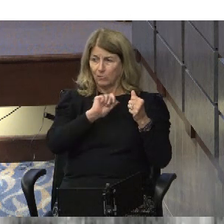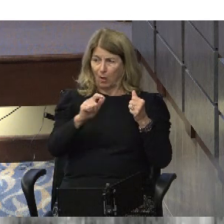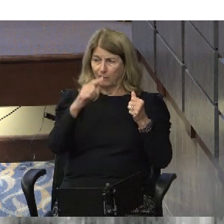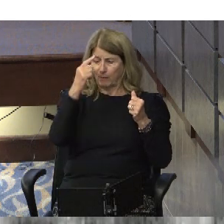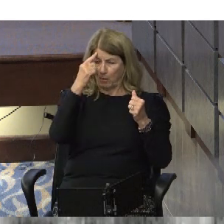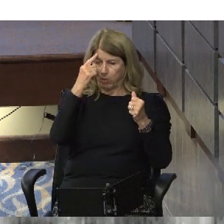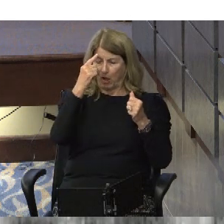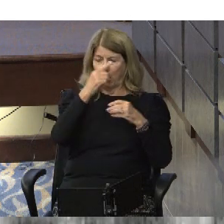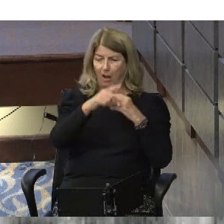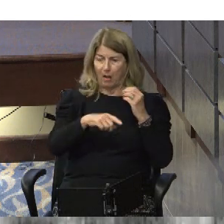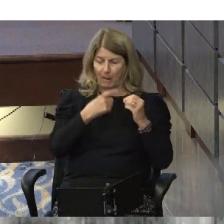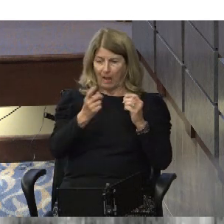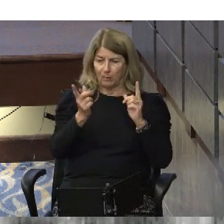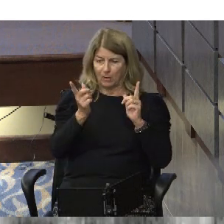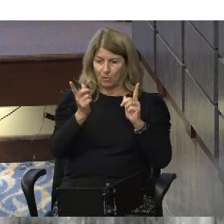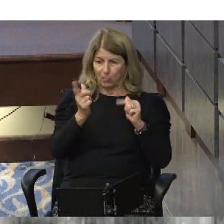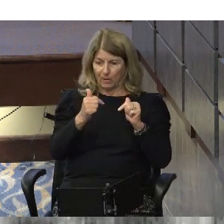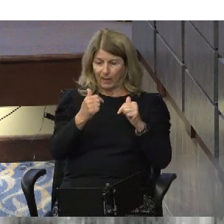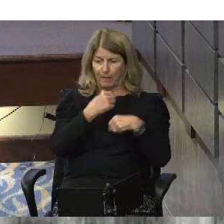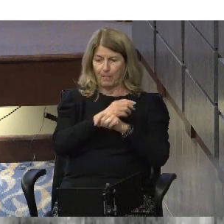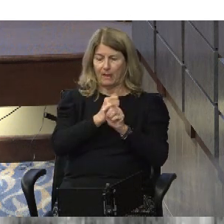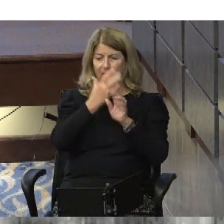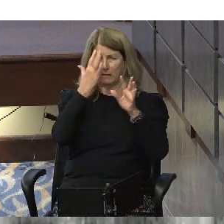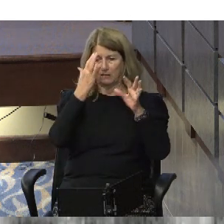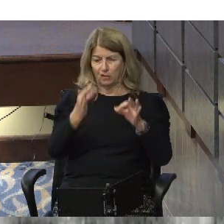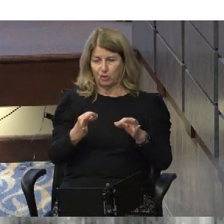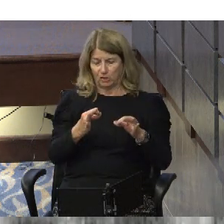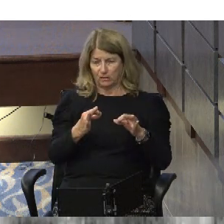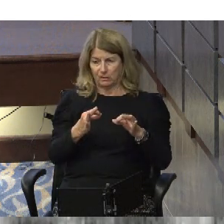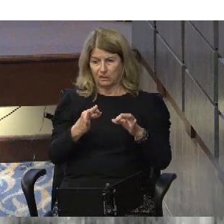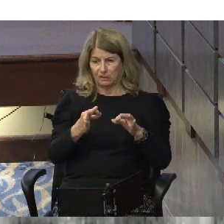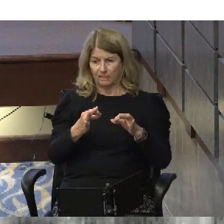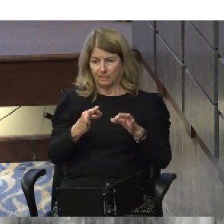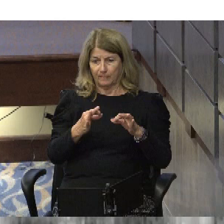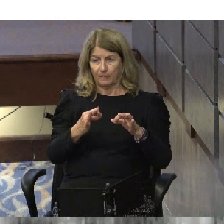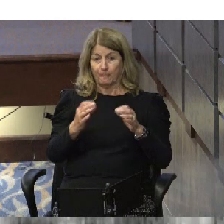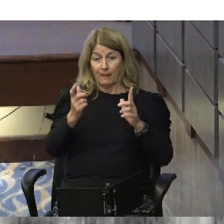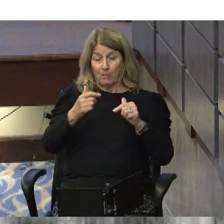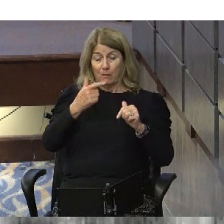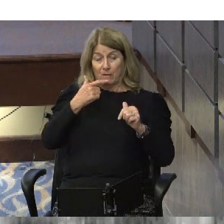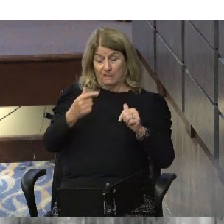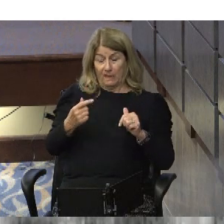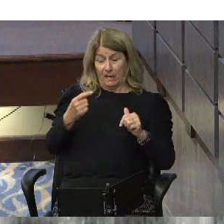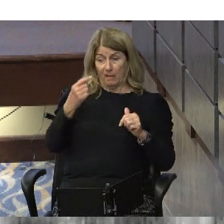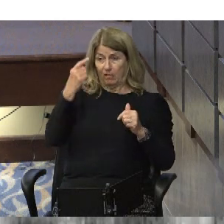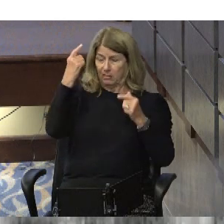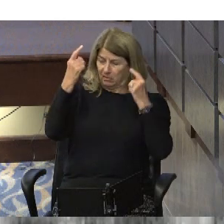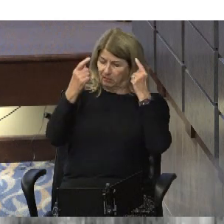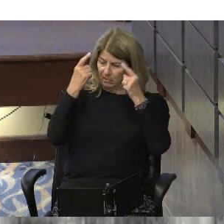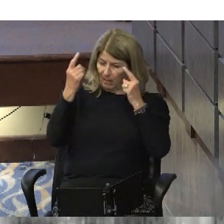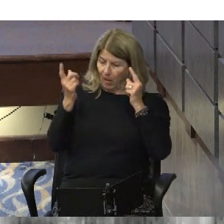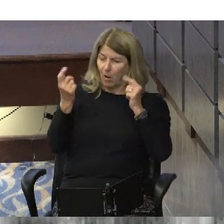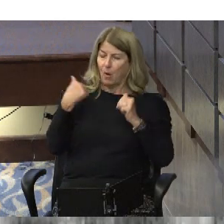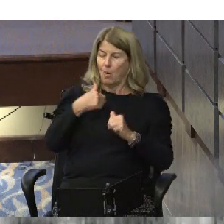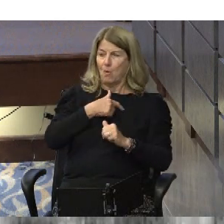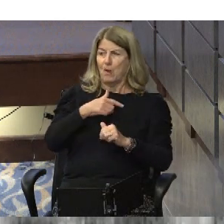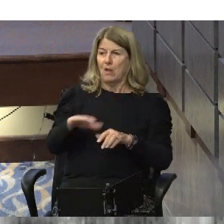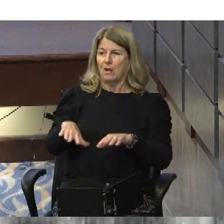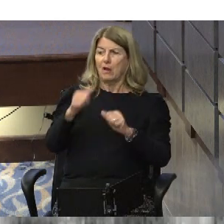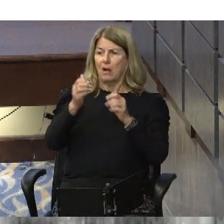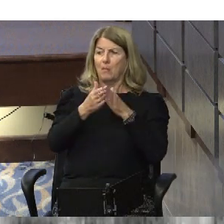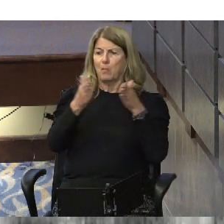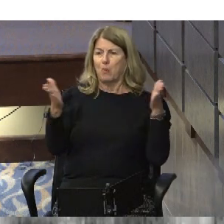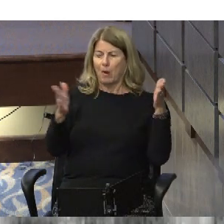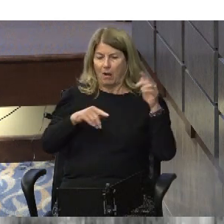account when making these decisions. And when we say taken into account, we took a broad variety of